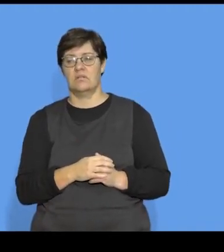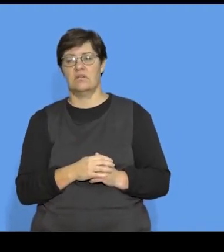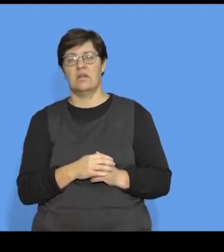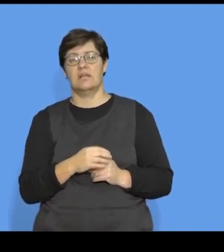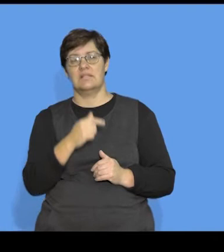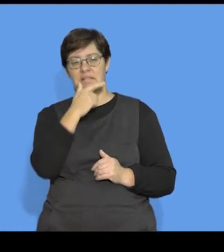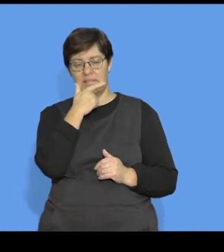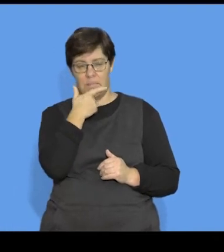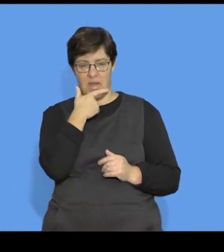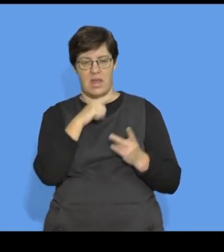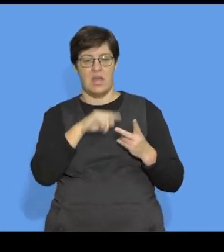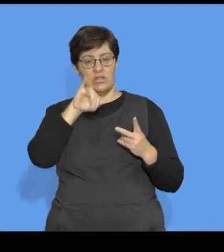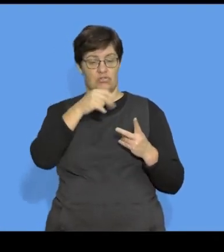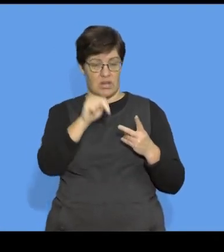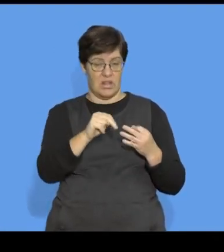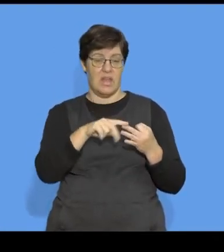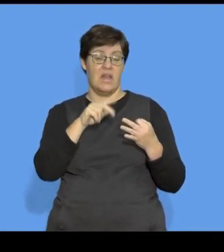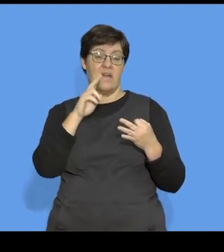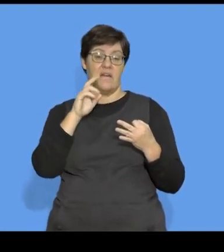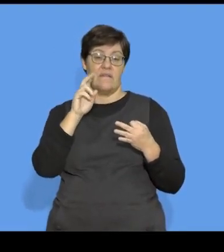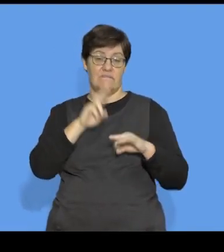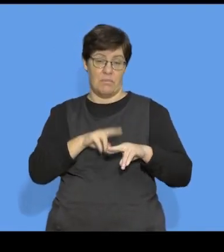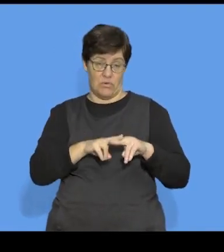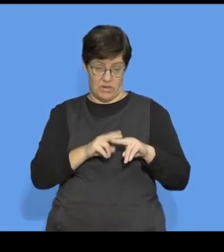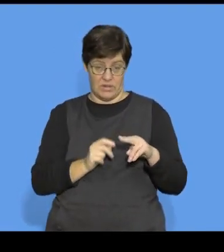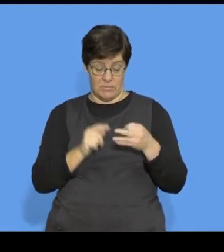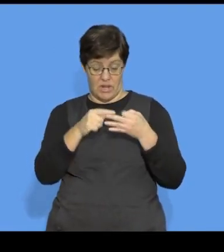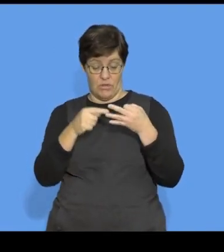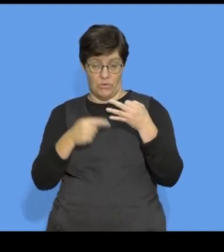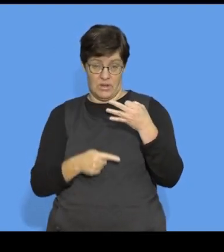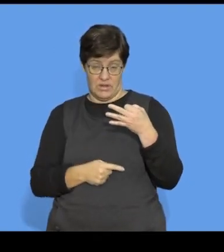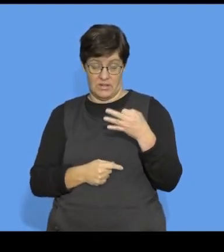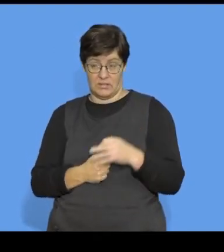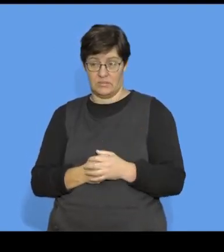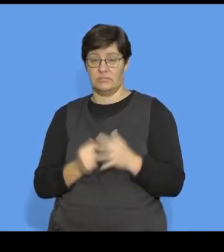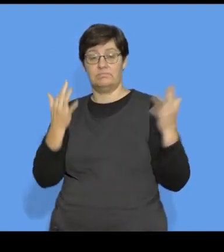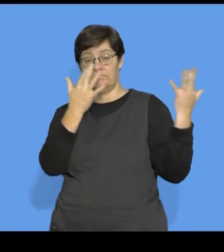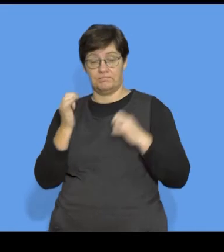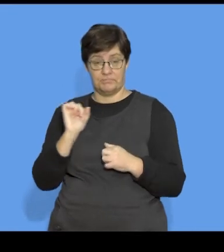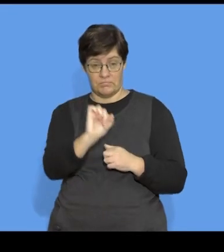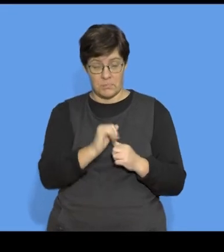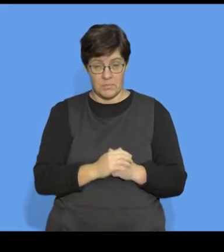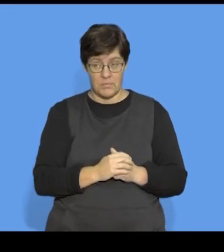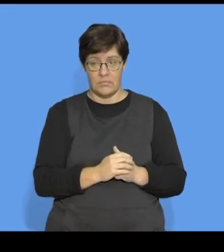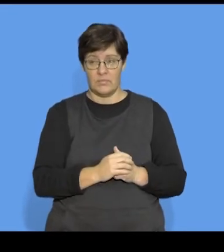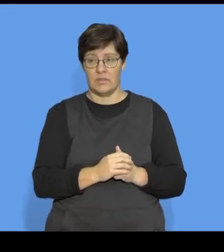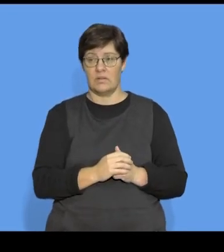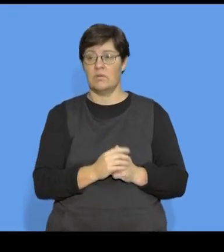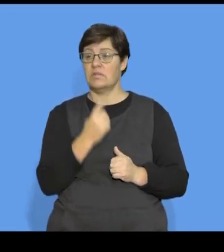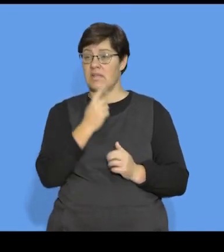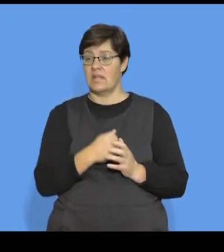3 months you're working for will be December, January, and February. So therefore, in your calculation